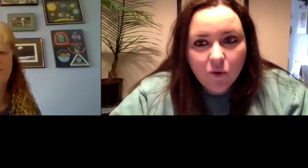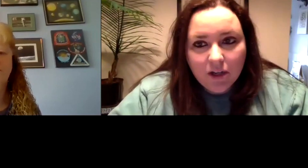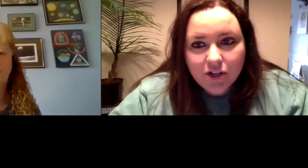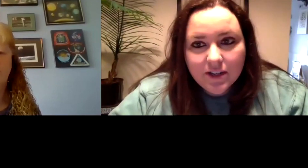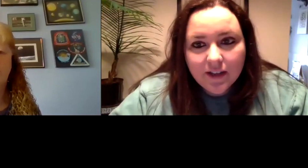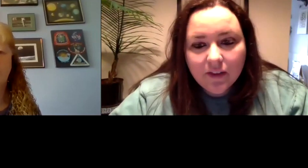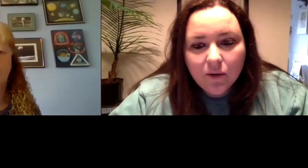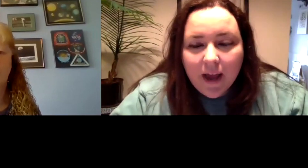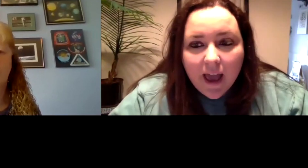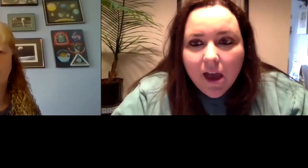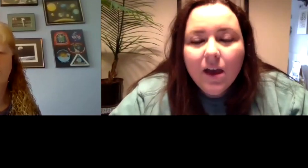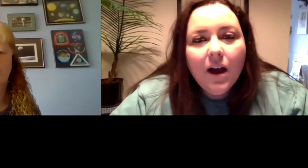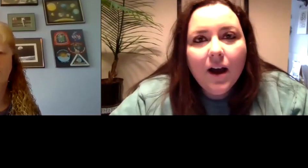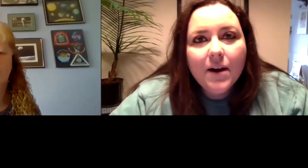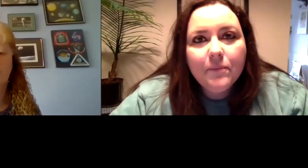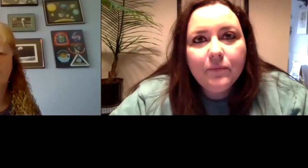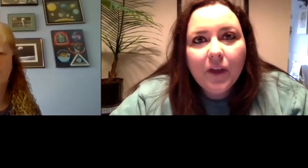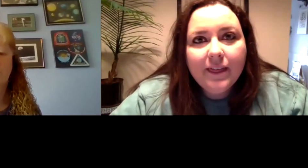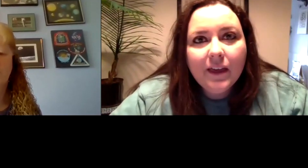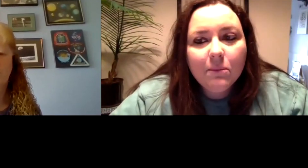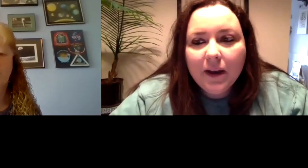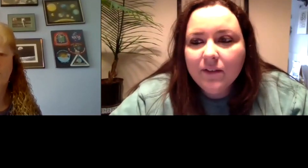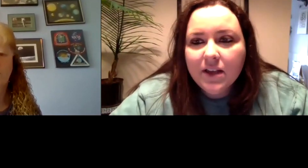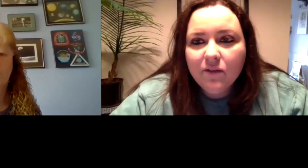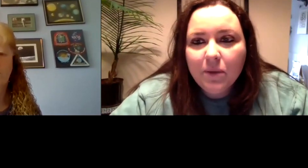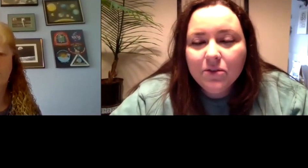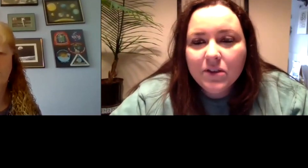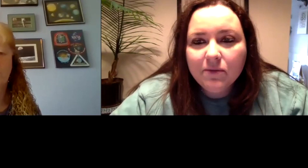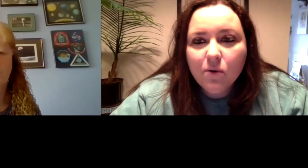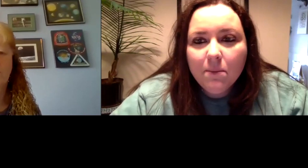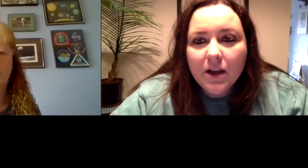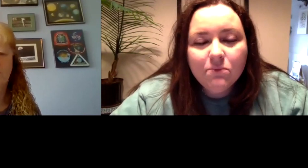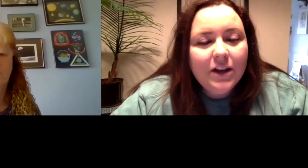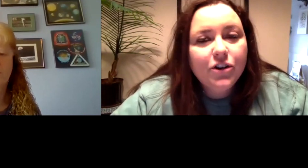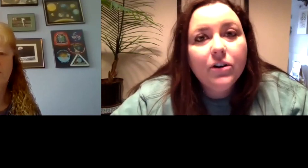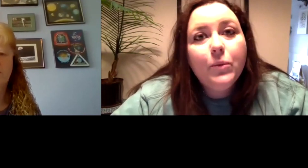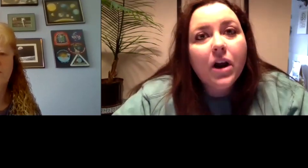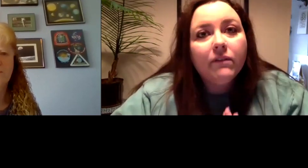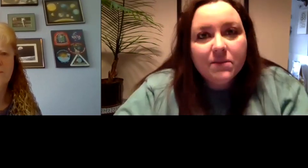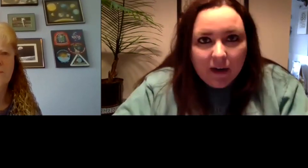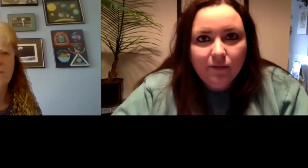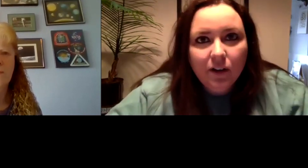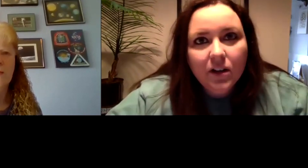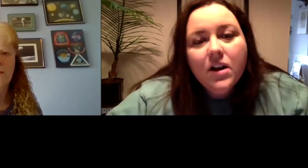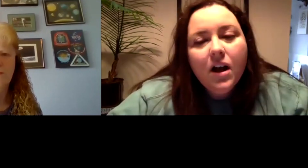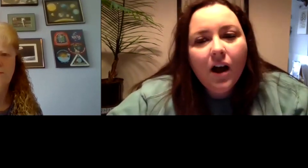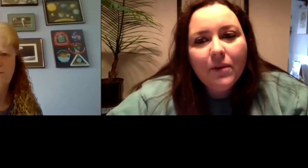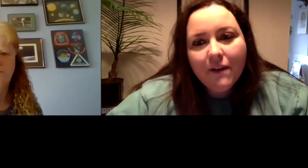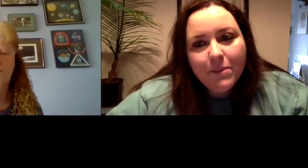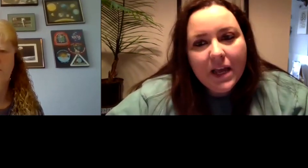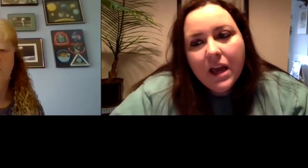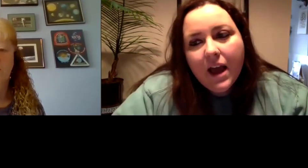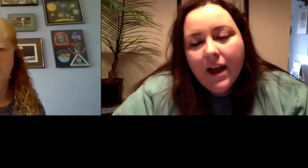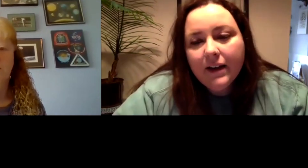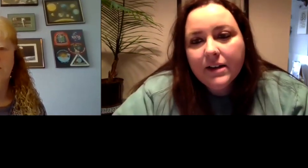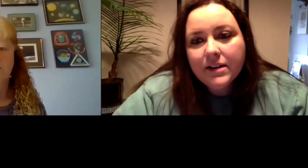ask questions in the Q&A. I think many of us have been through this before, but make sure we are respectful with